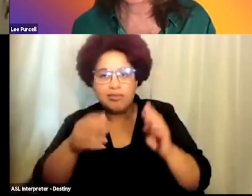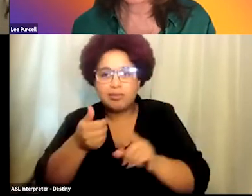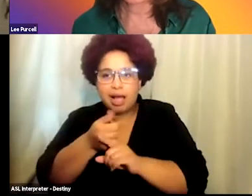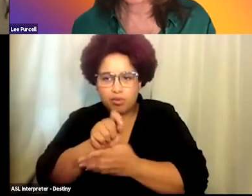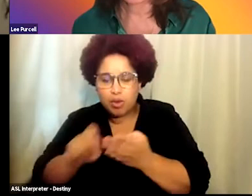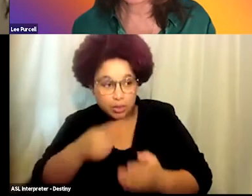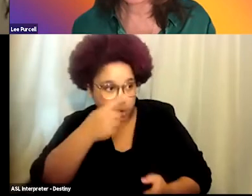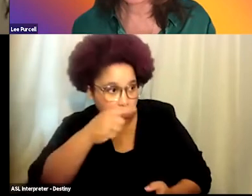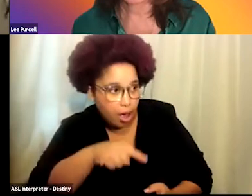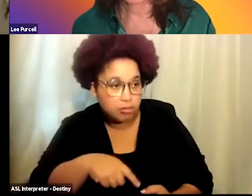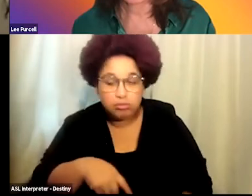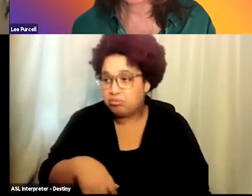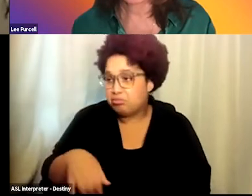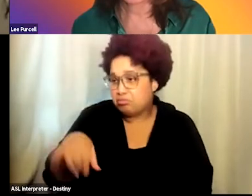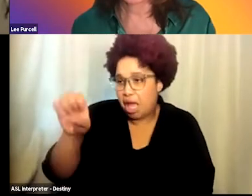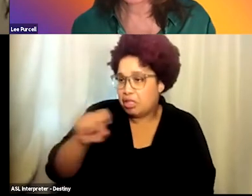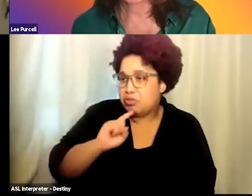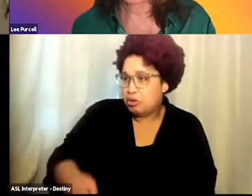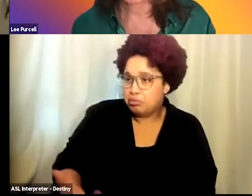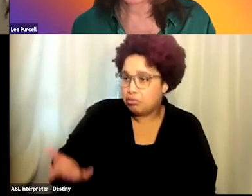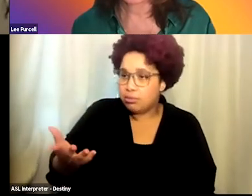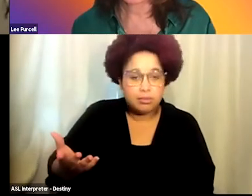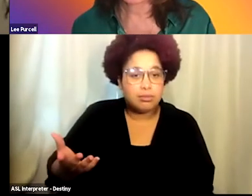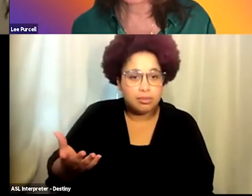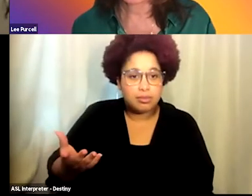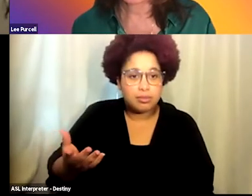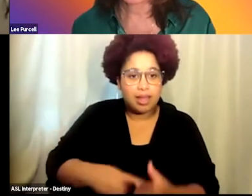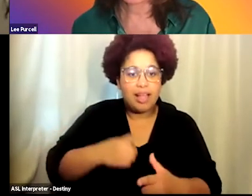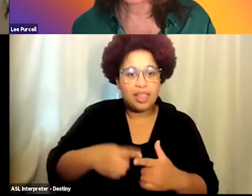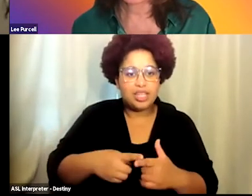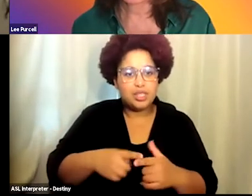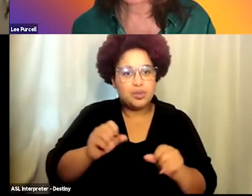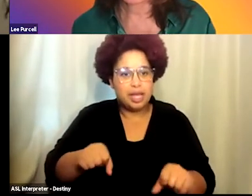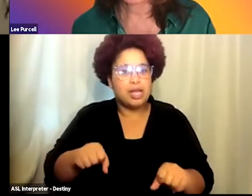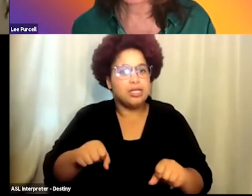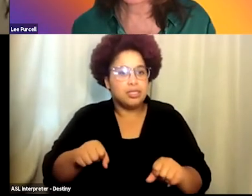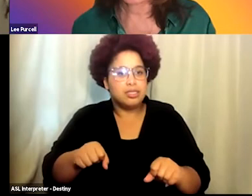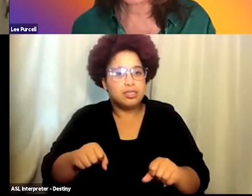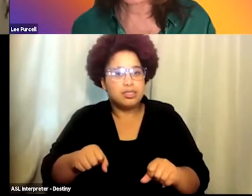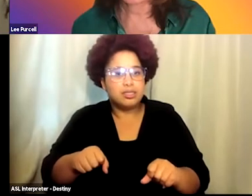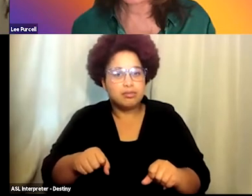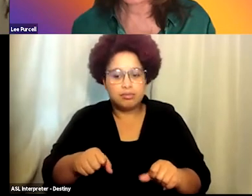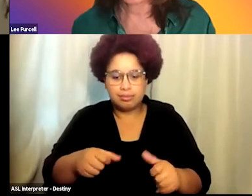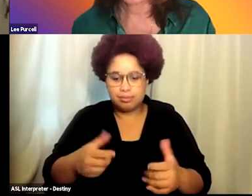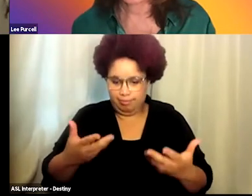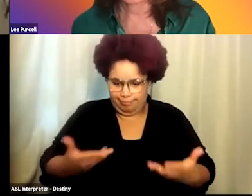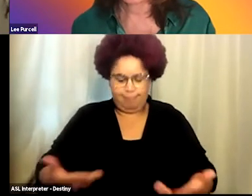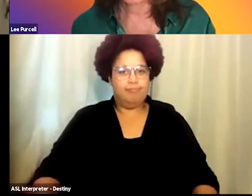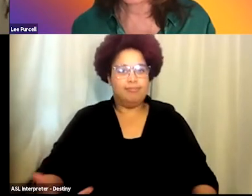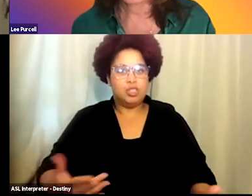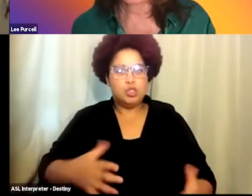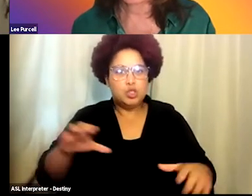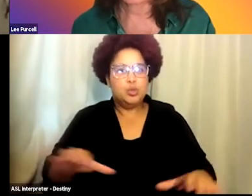would you do this? You just go, sure. And then you get to exercise your very being and learn